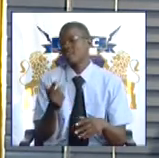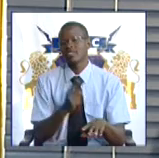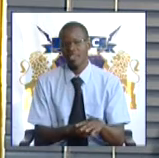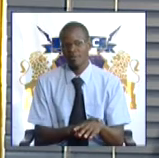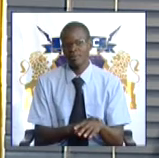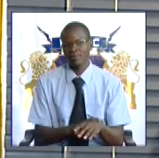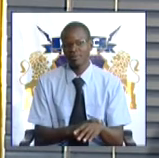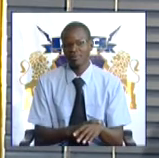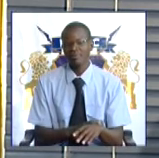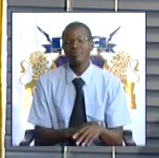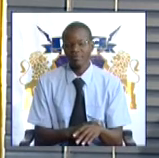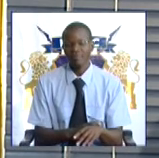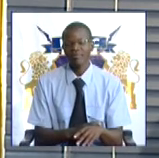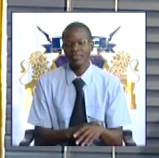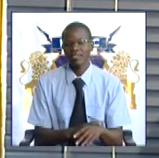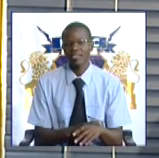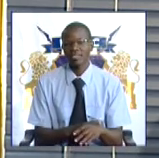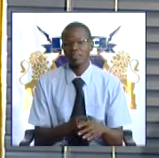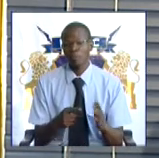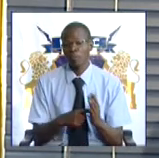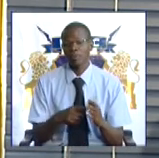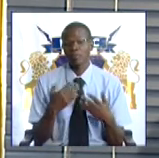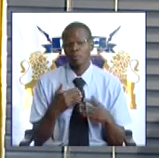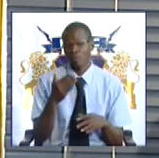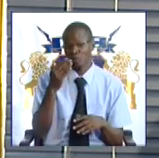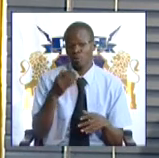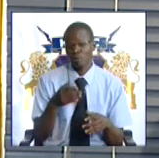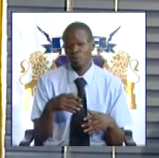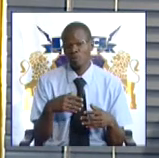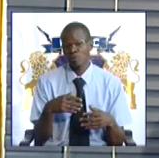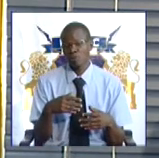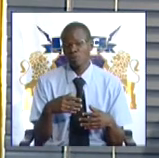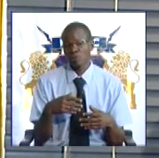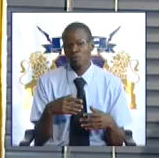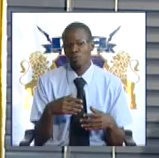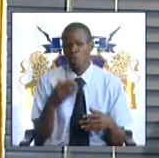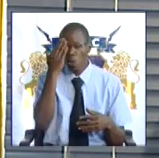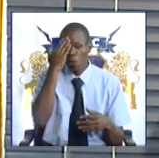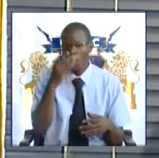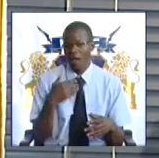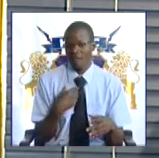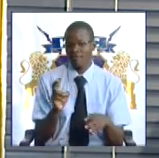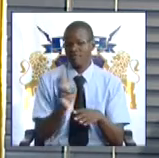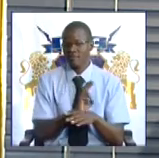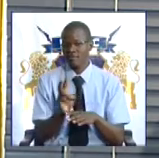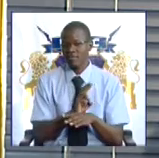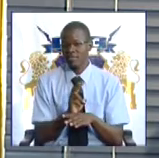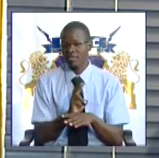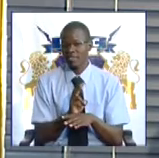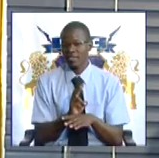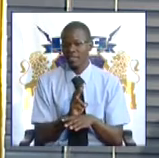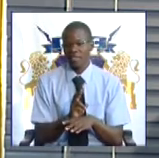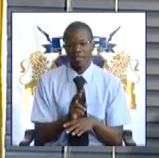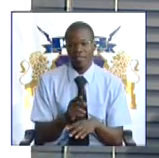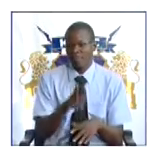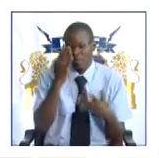tests are taking place will encourage them to report approaches, as they will not know which are genuine and